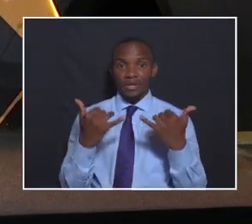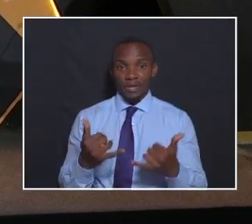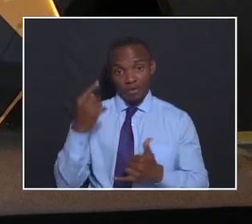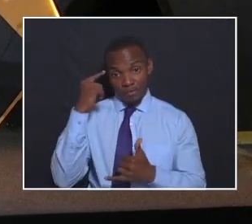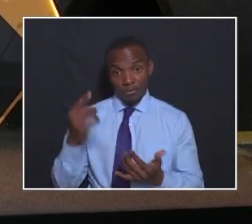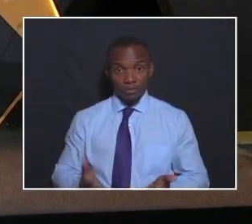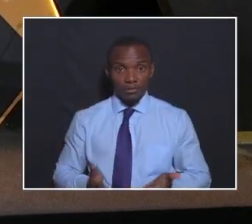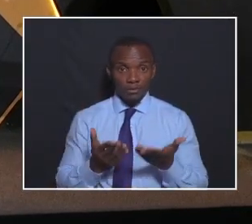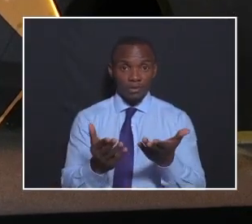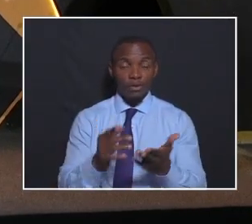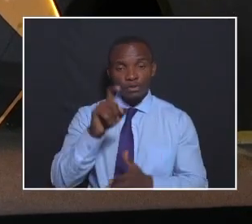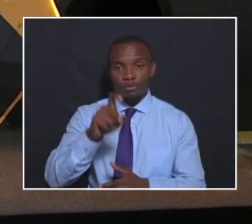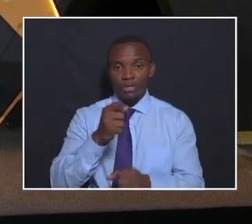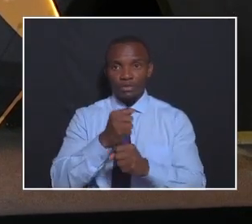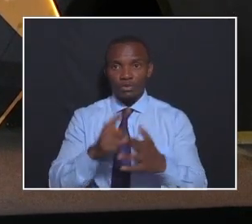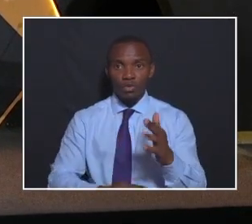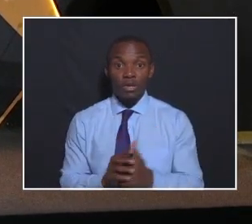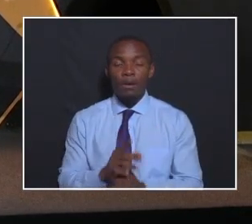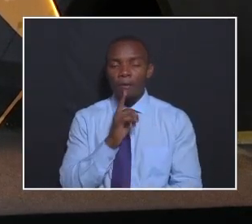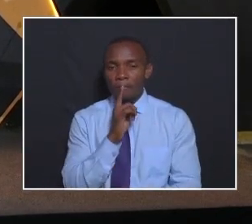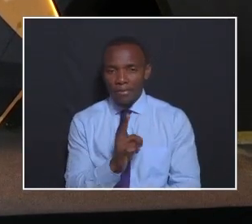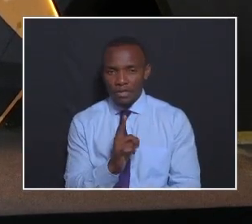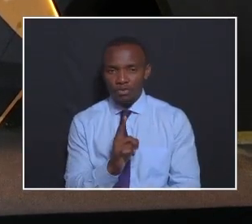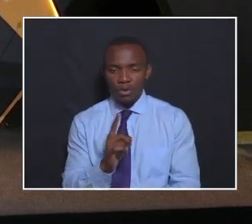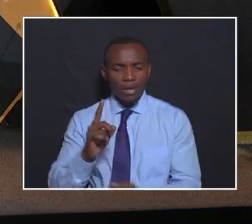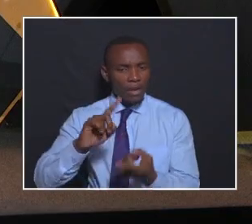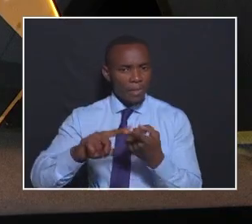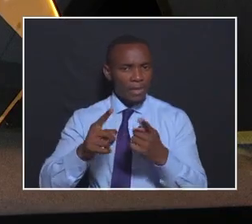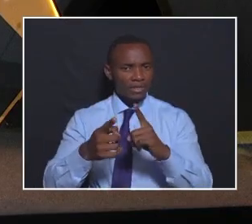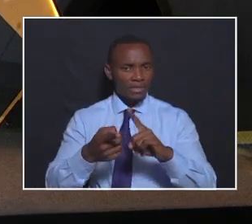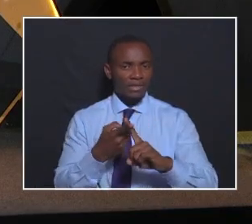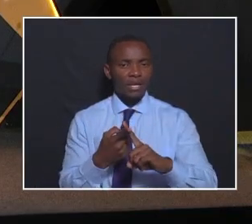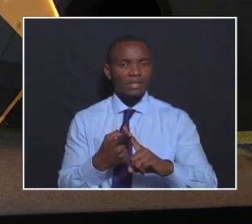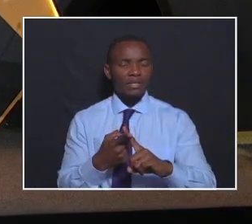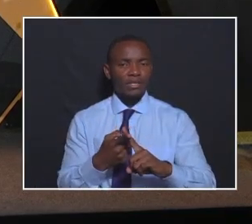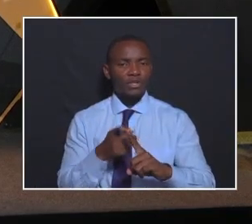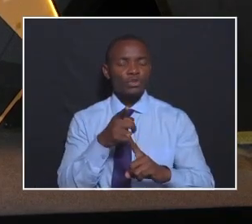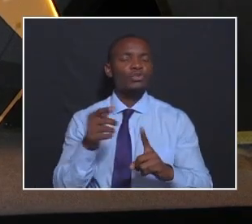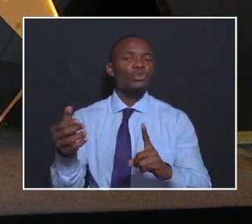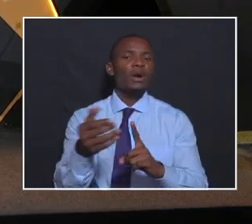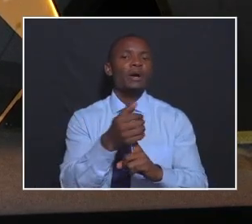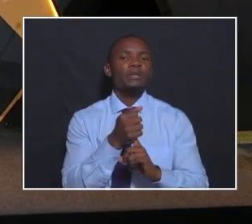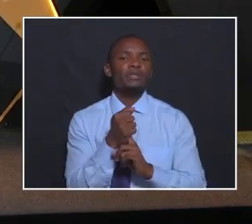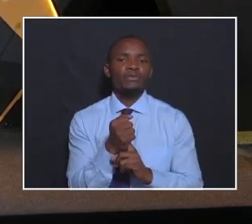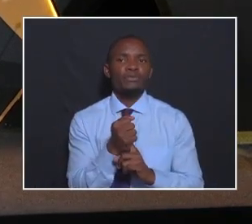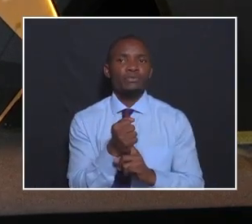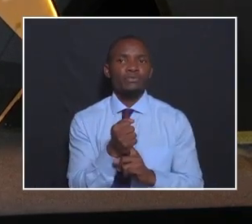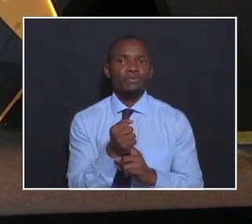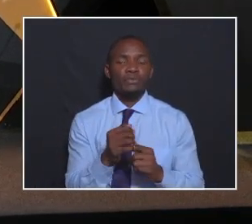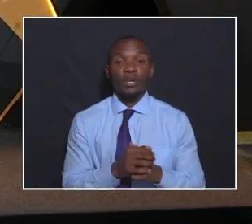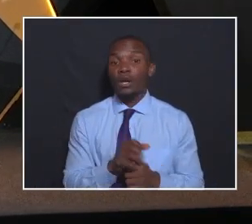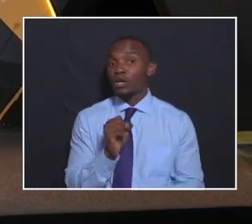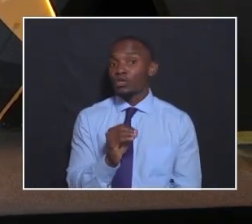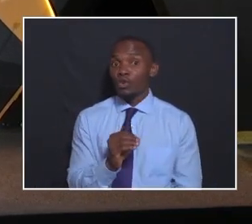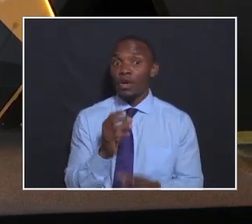to make sure that you deliver according to the standard that is expected by the person who is buying the content. So, if